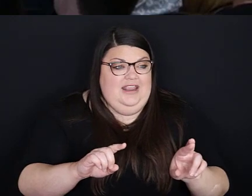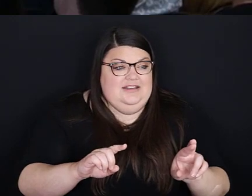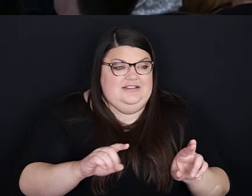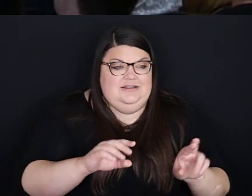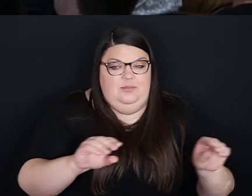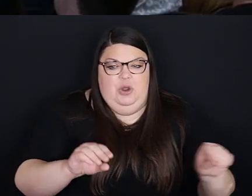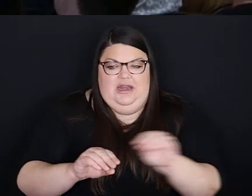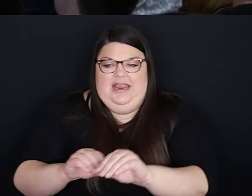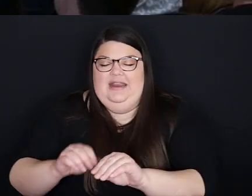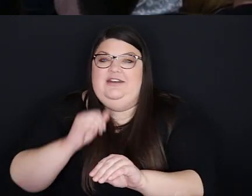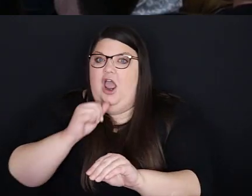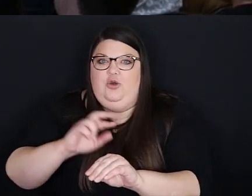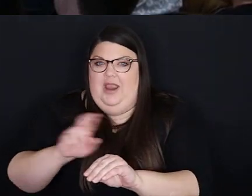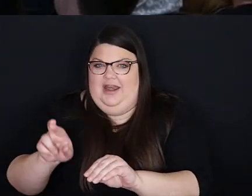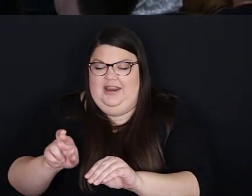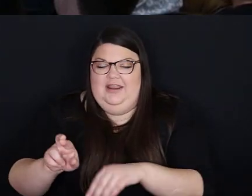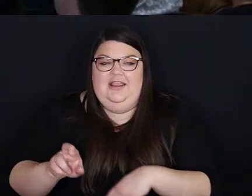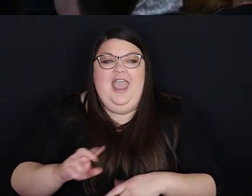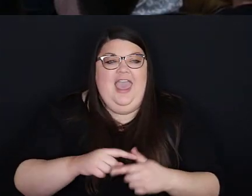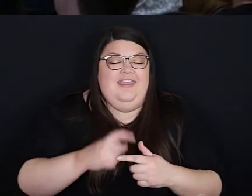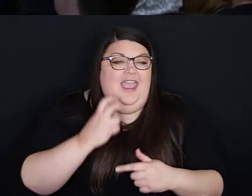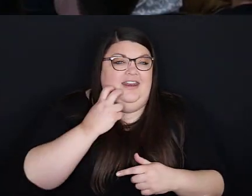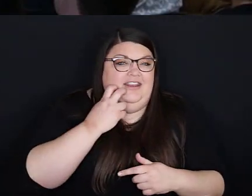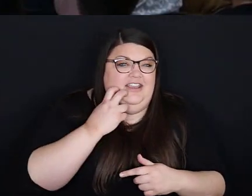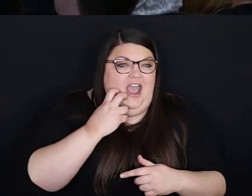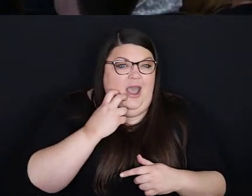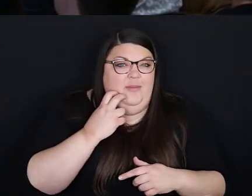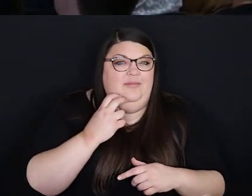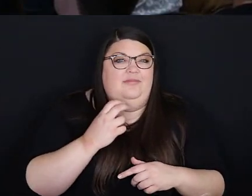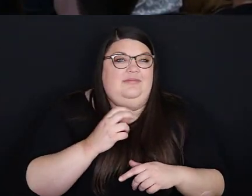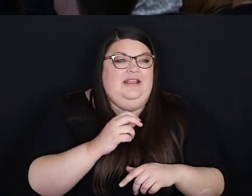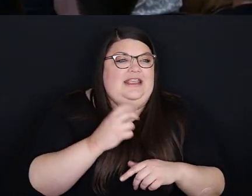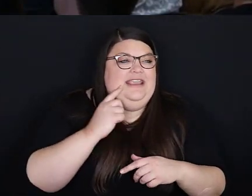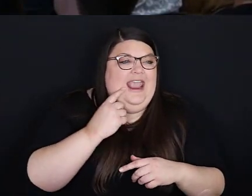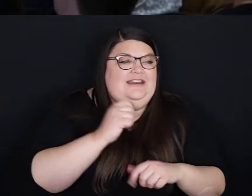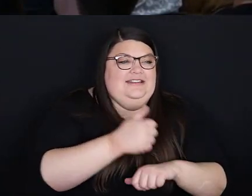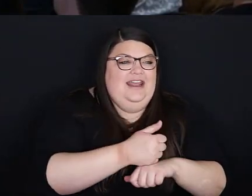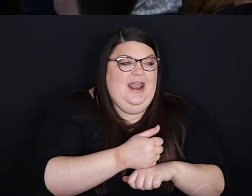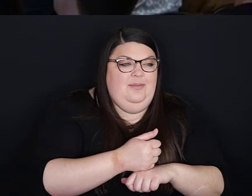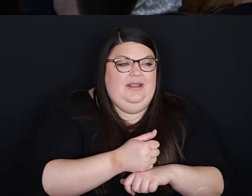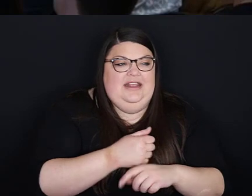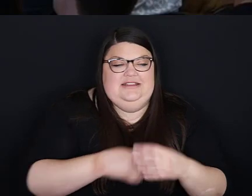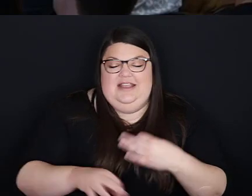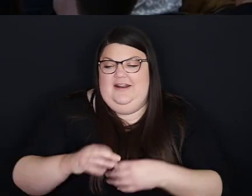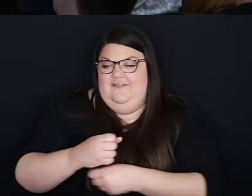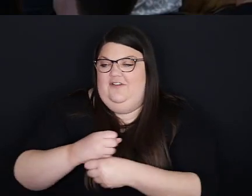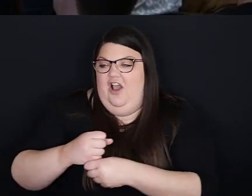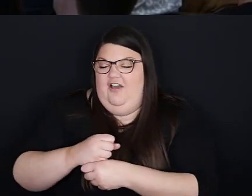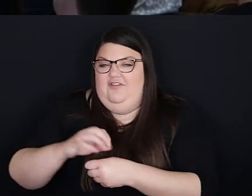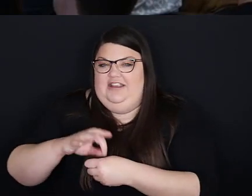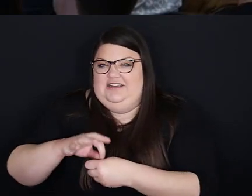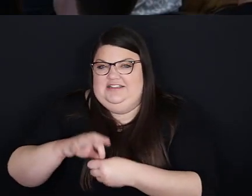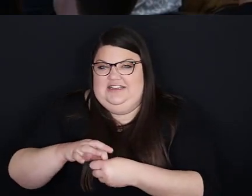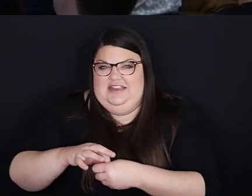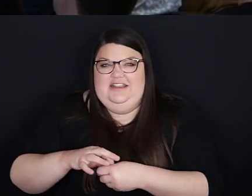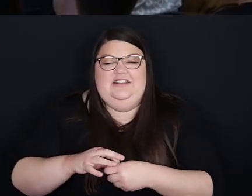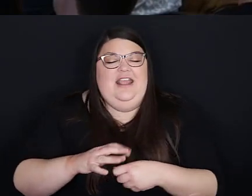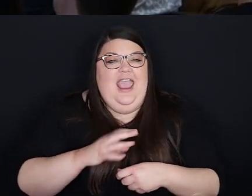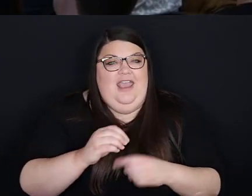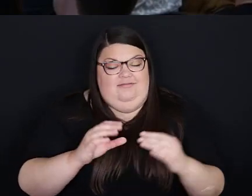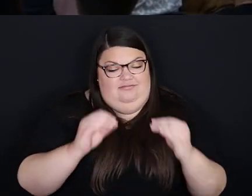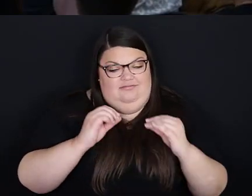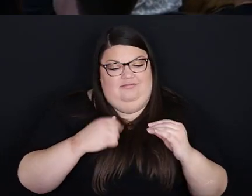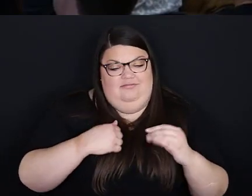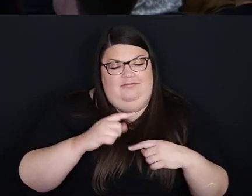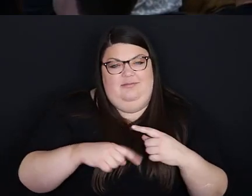picture? Then there was the gum and candy setup and the coffee break teas, the tinsy rewards for such crashing boredom, and it taught